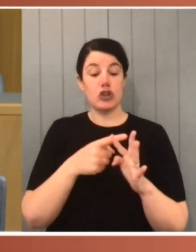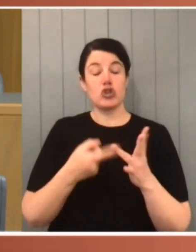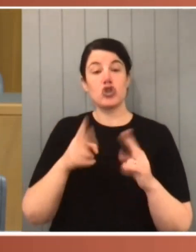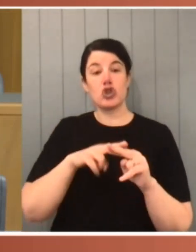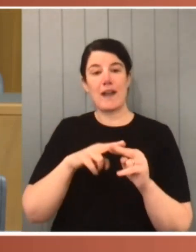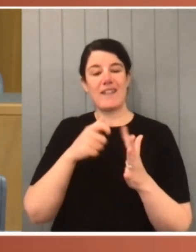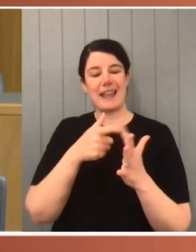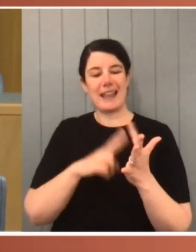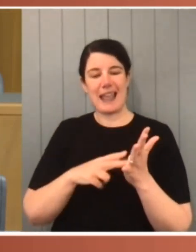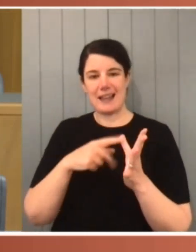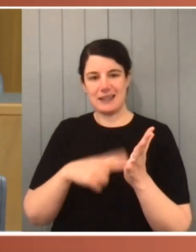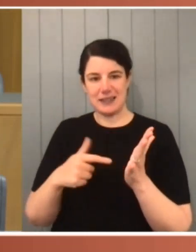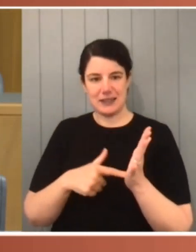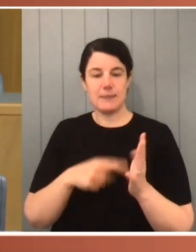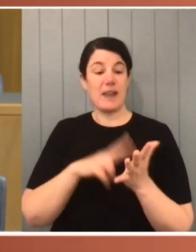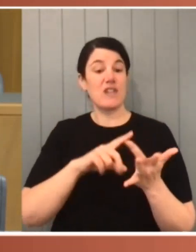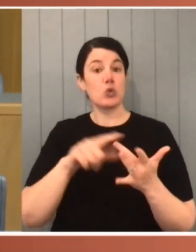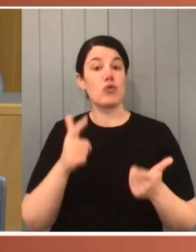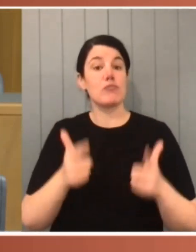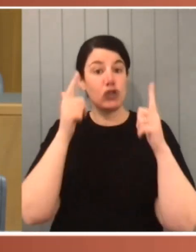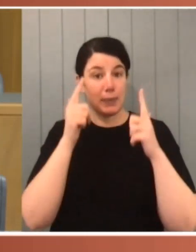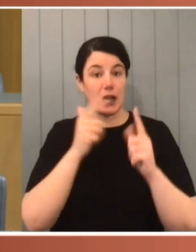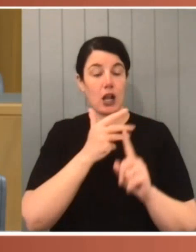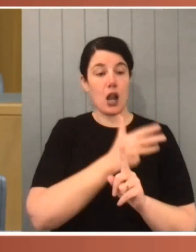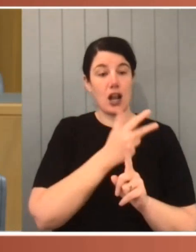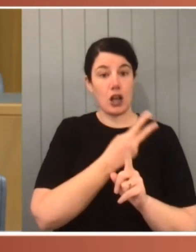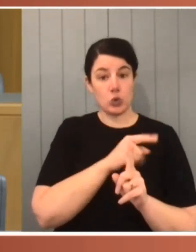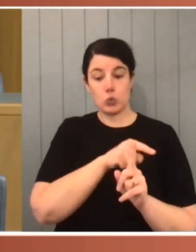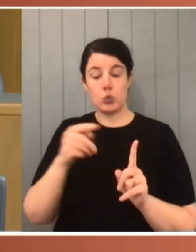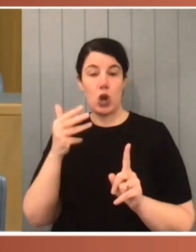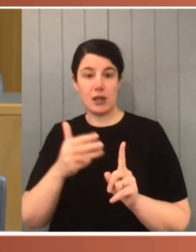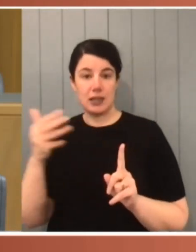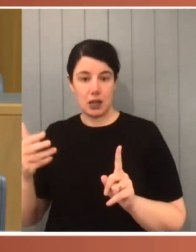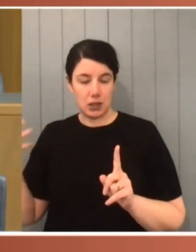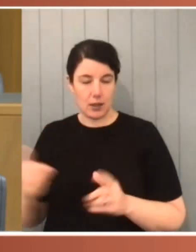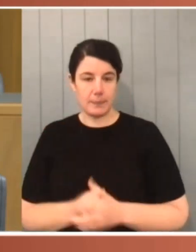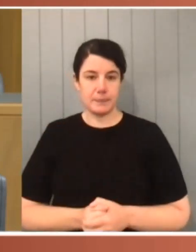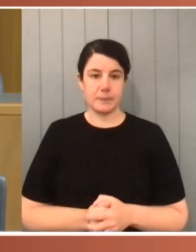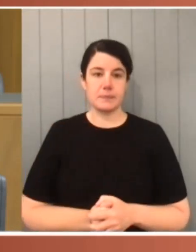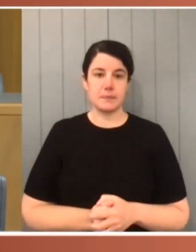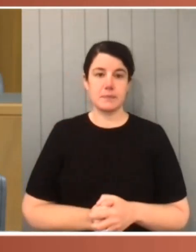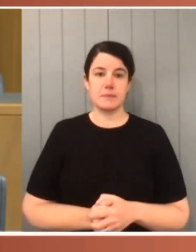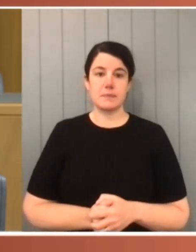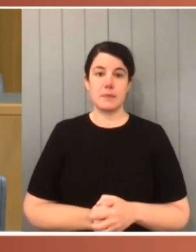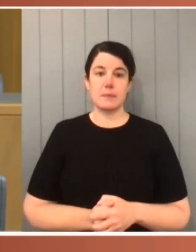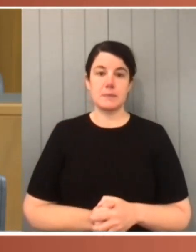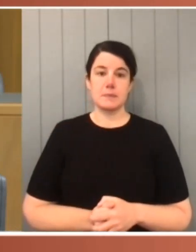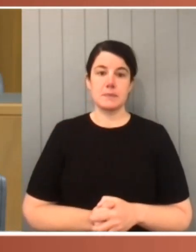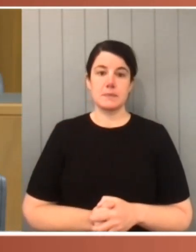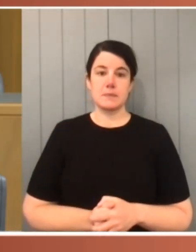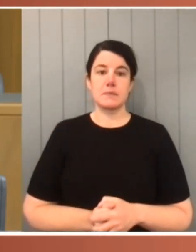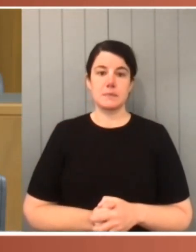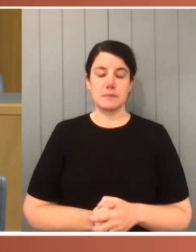Victorian Premier, 1992 to 1999. Most promising for the advocates